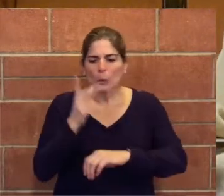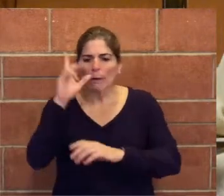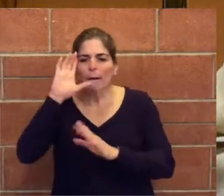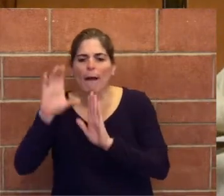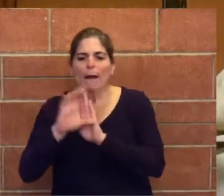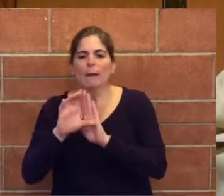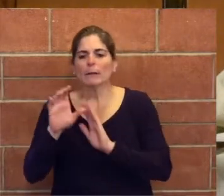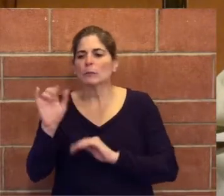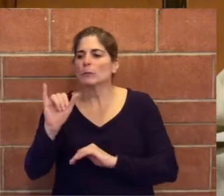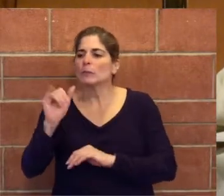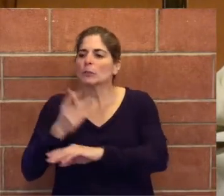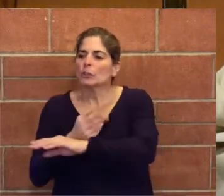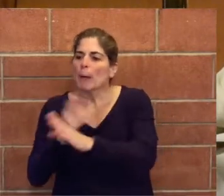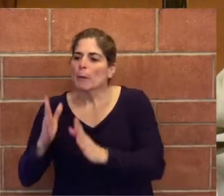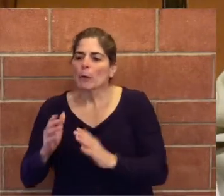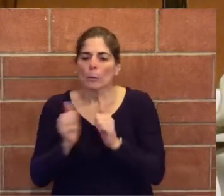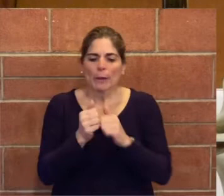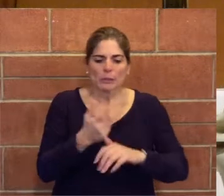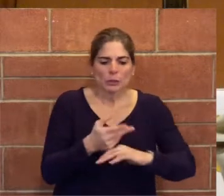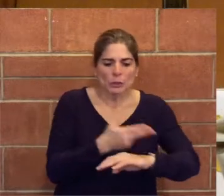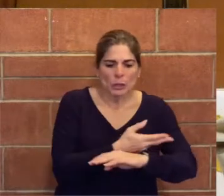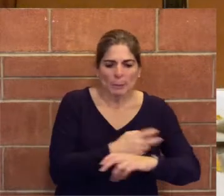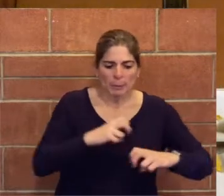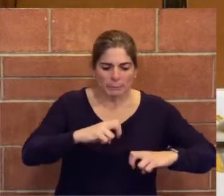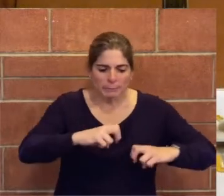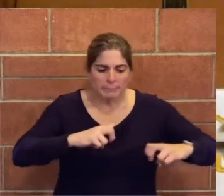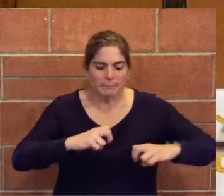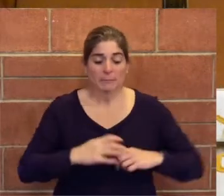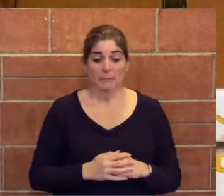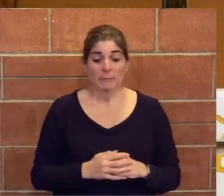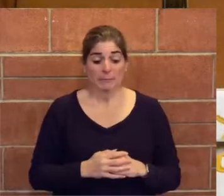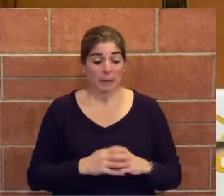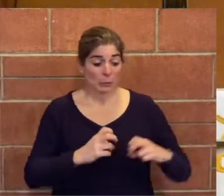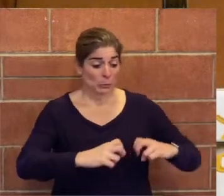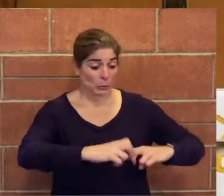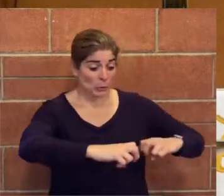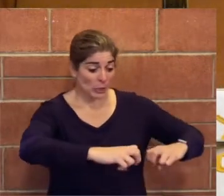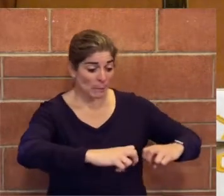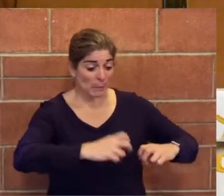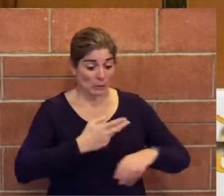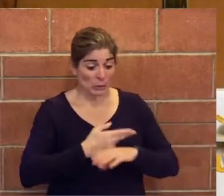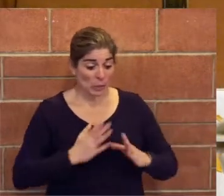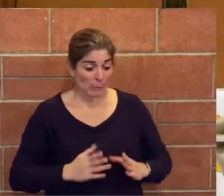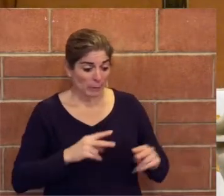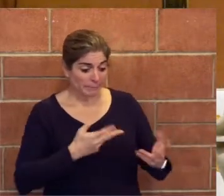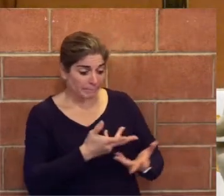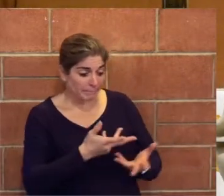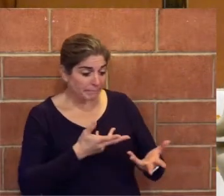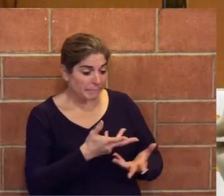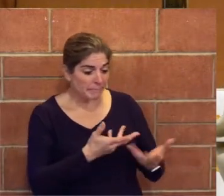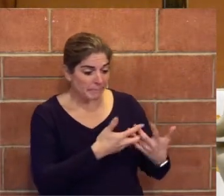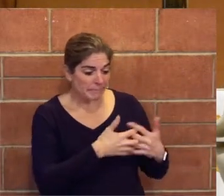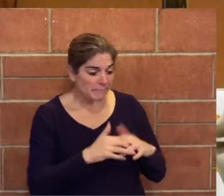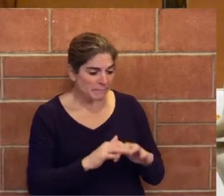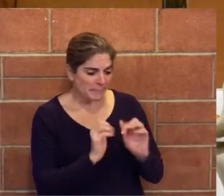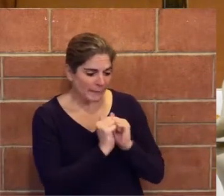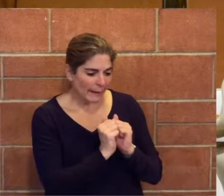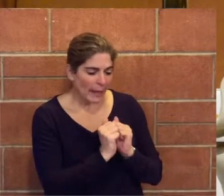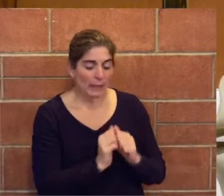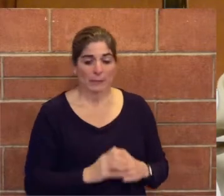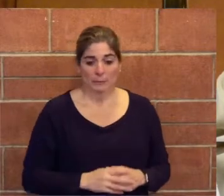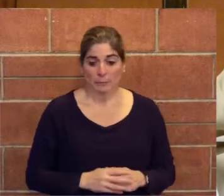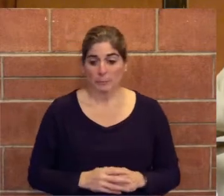of the chosen people. In the Middle East, the relationship between the shepherd and the sheep differs from anything we